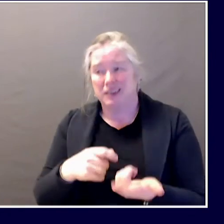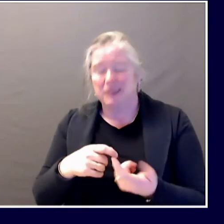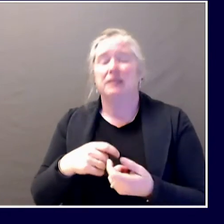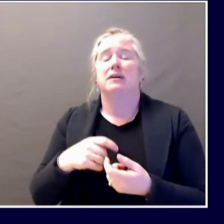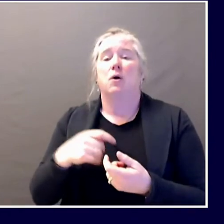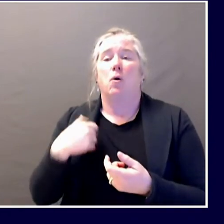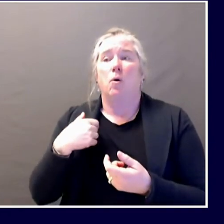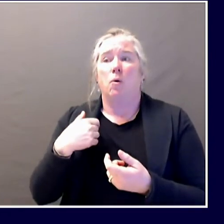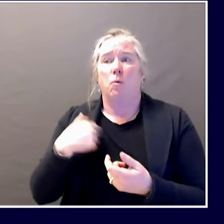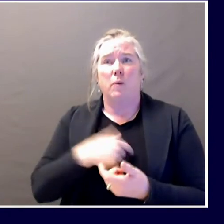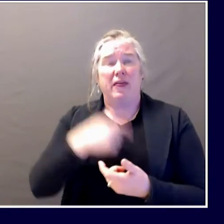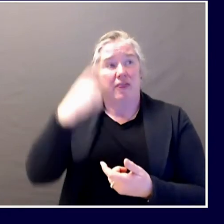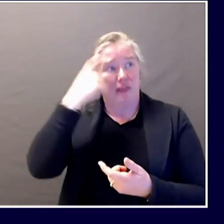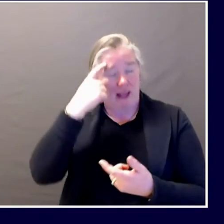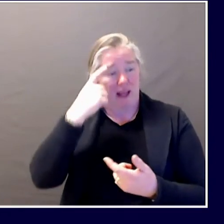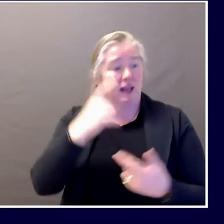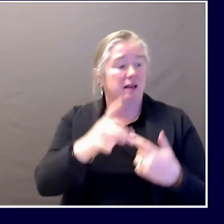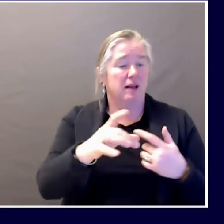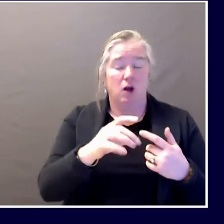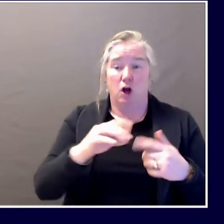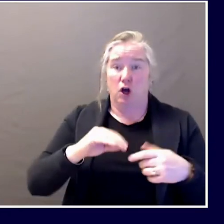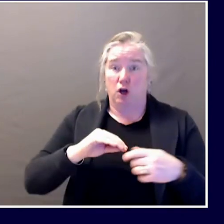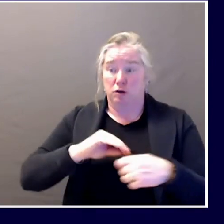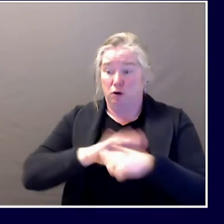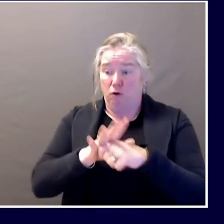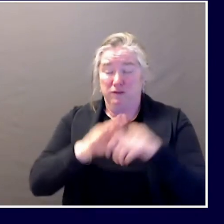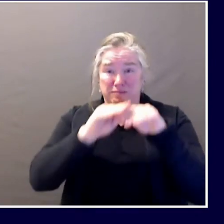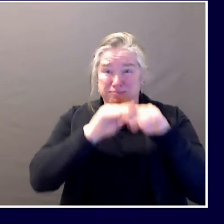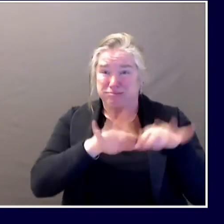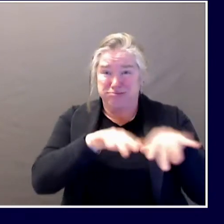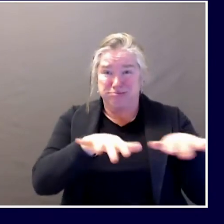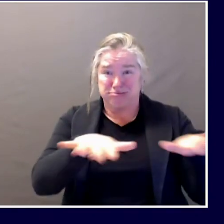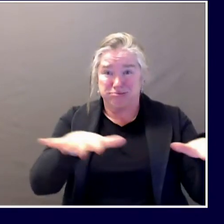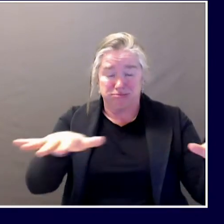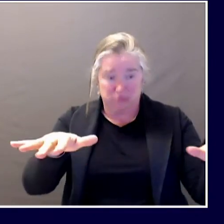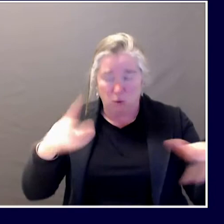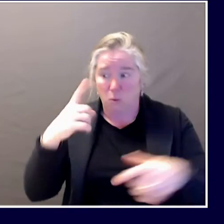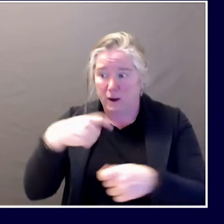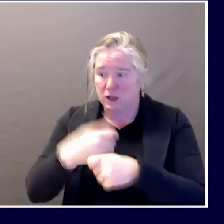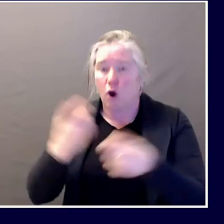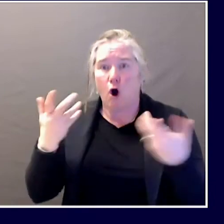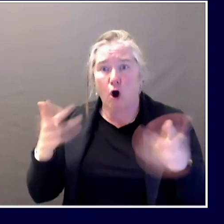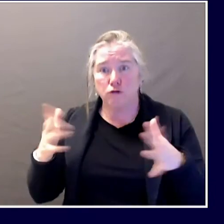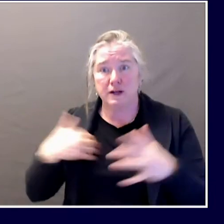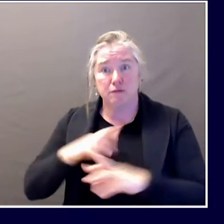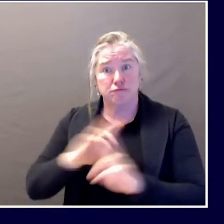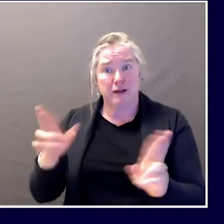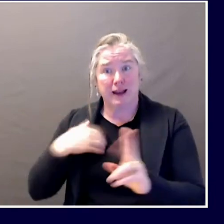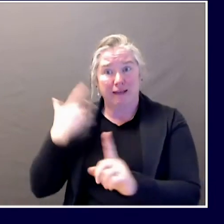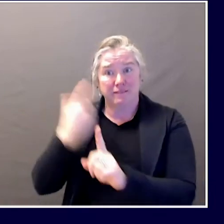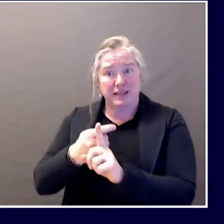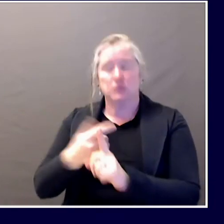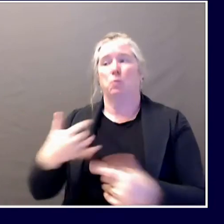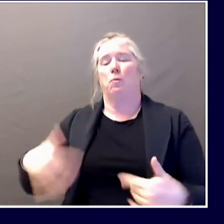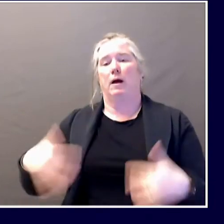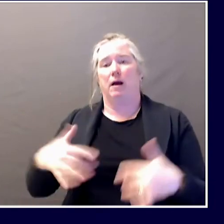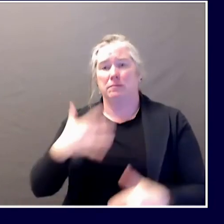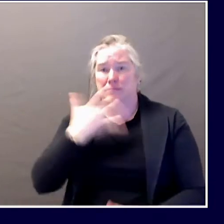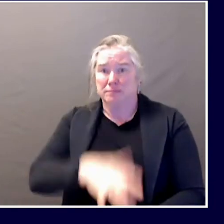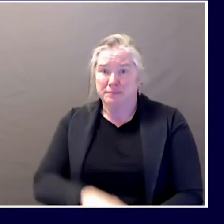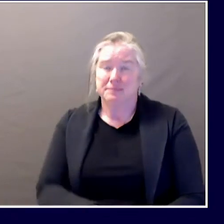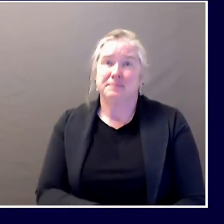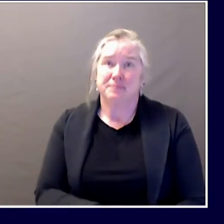vaccinated. So let's get into that. As a result of the spectacular science underlying these